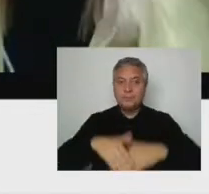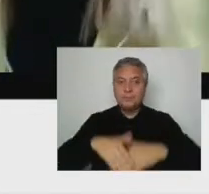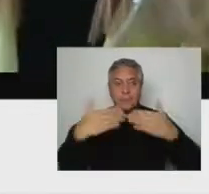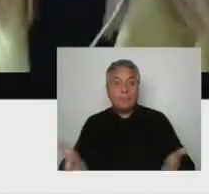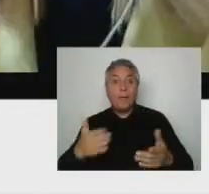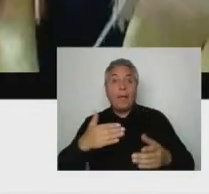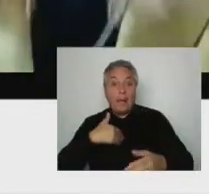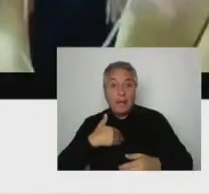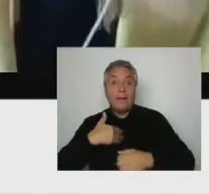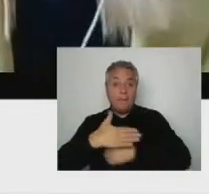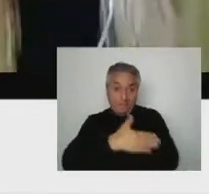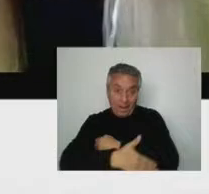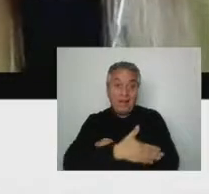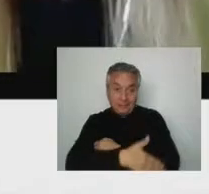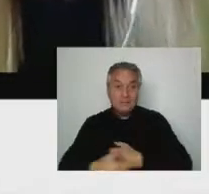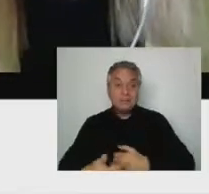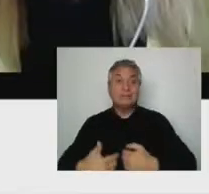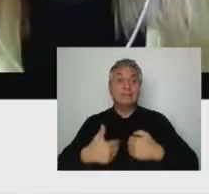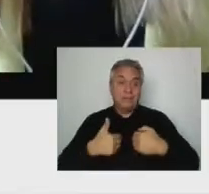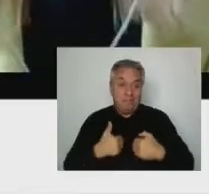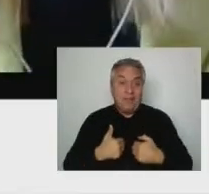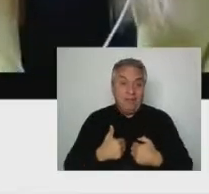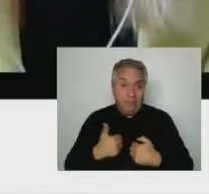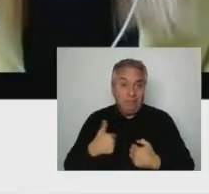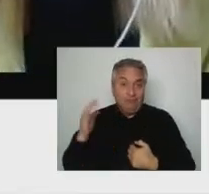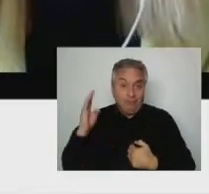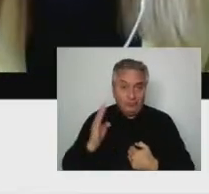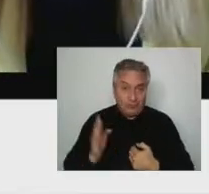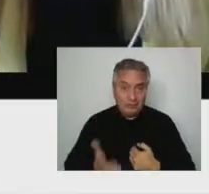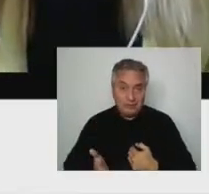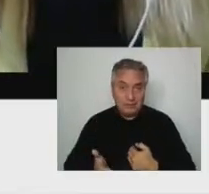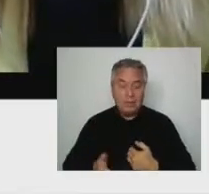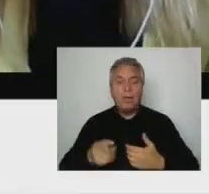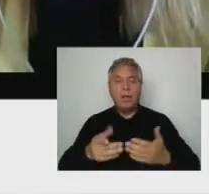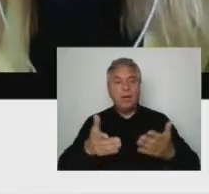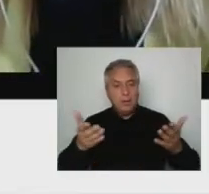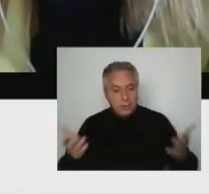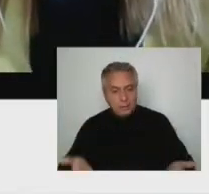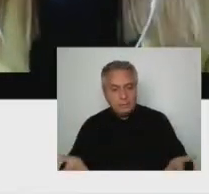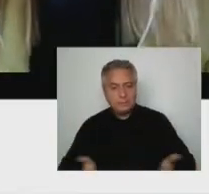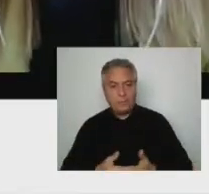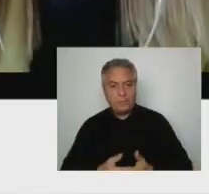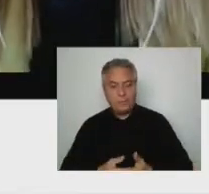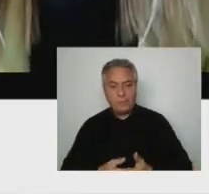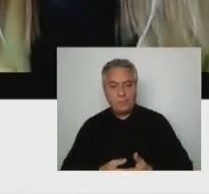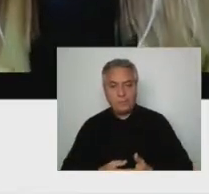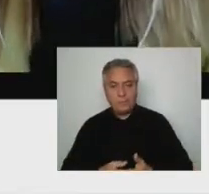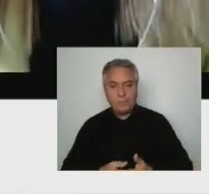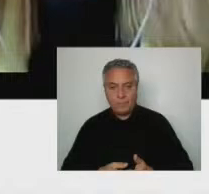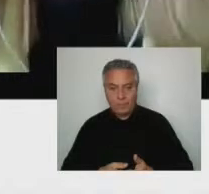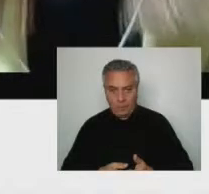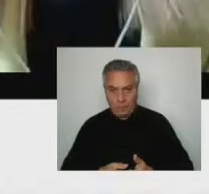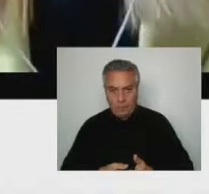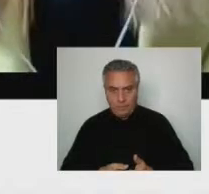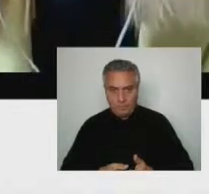inequality expressed in many countries, such as in my own country. The fact, for example, that